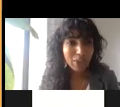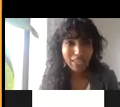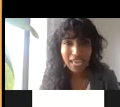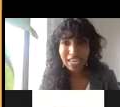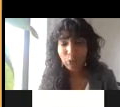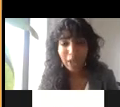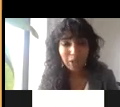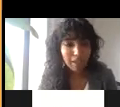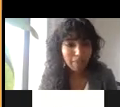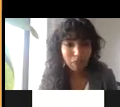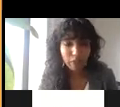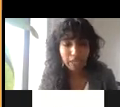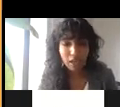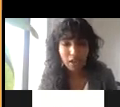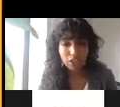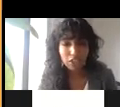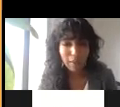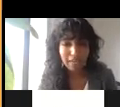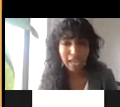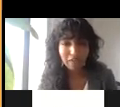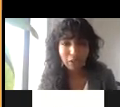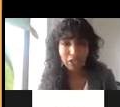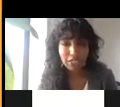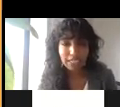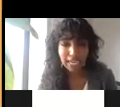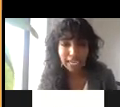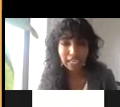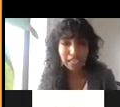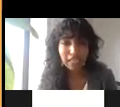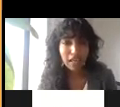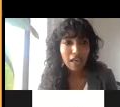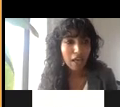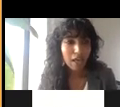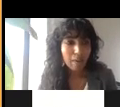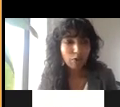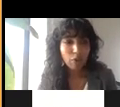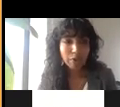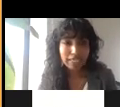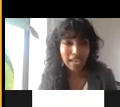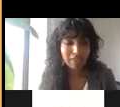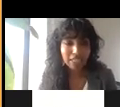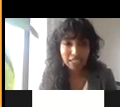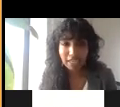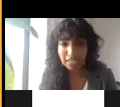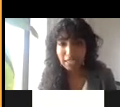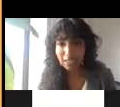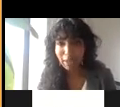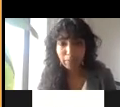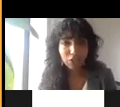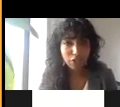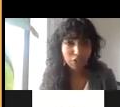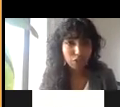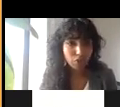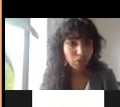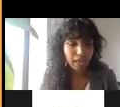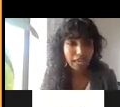Thank you again and welcome. We are so happy to have you here today. Before we dive into things, it is my